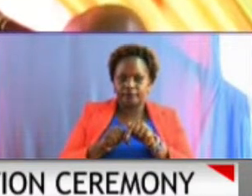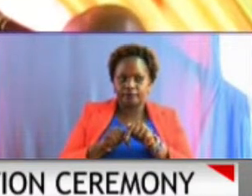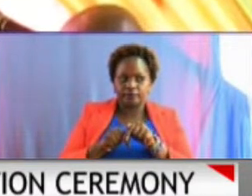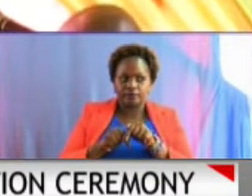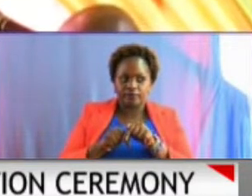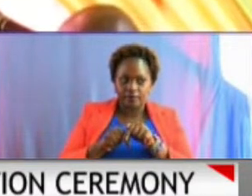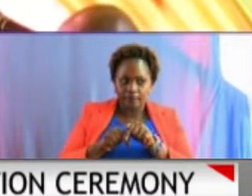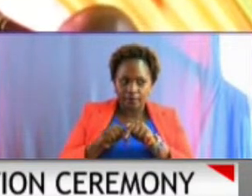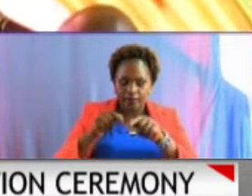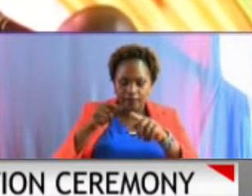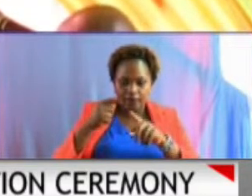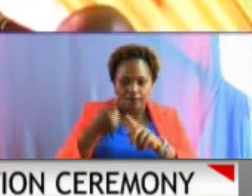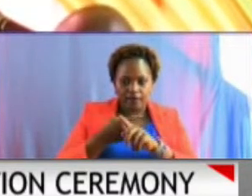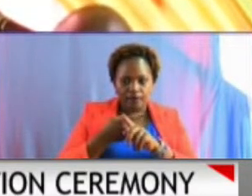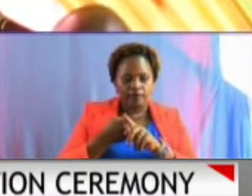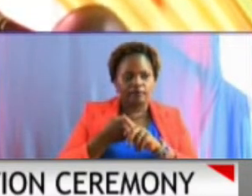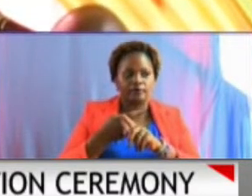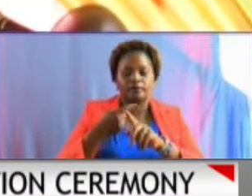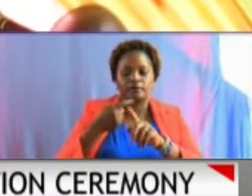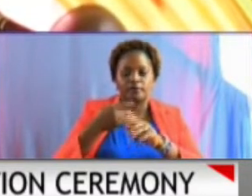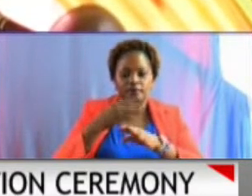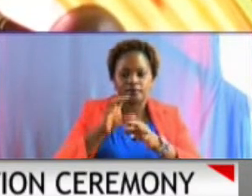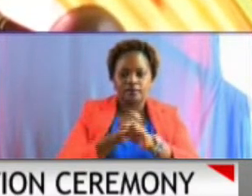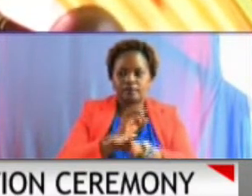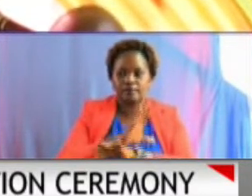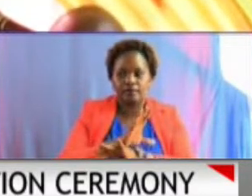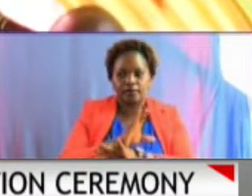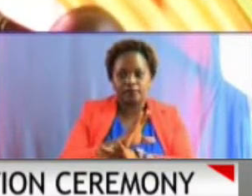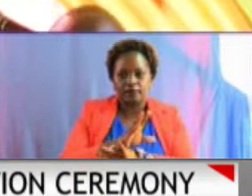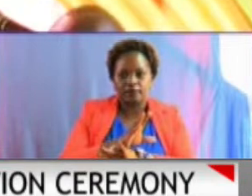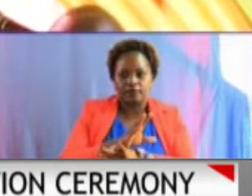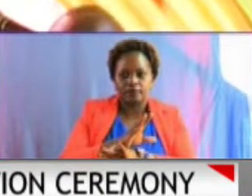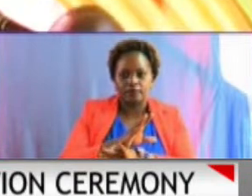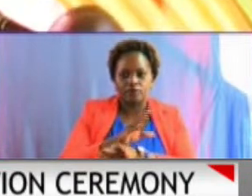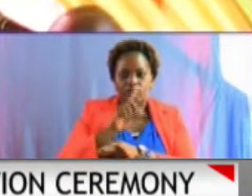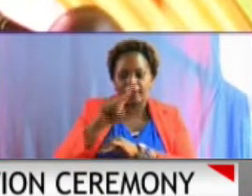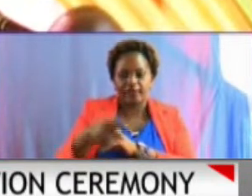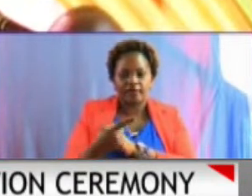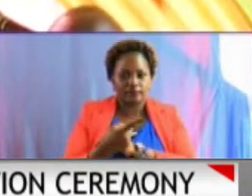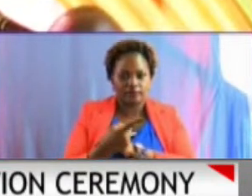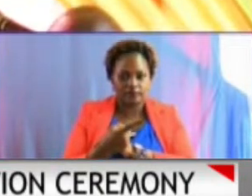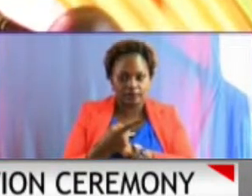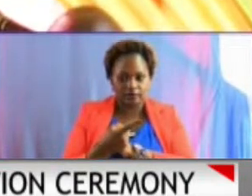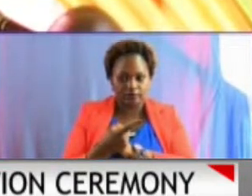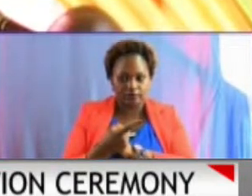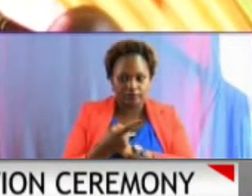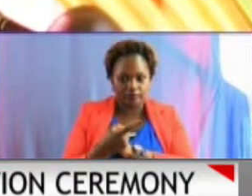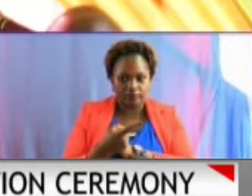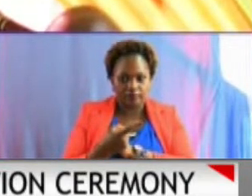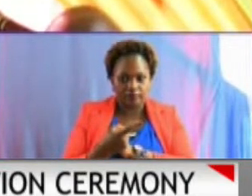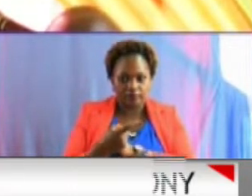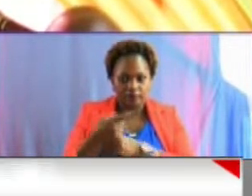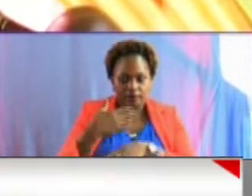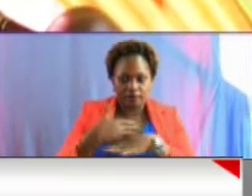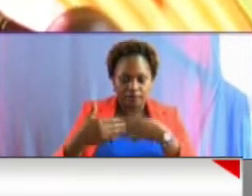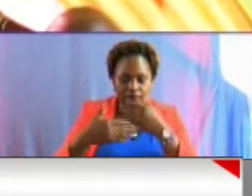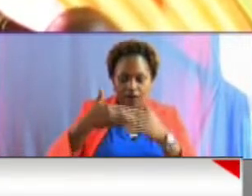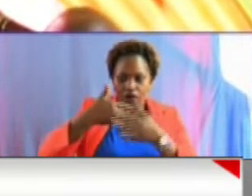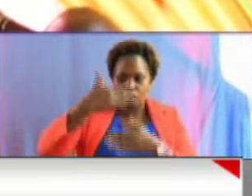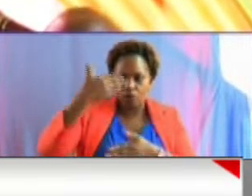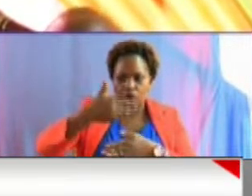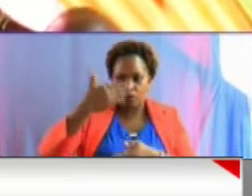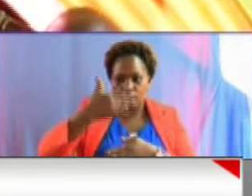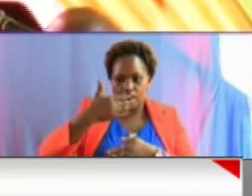Construction of 2 hostels with bed capacities of close to 1,000. Construction of the perimeter wall to